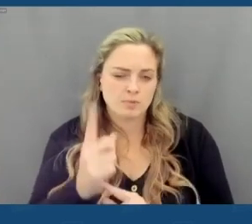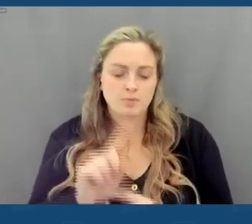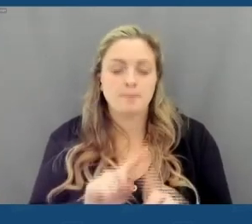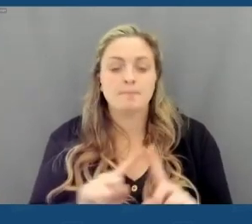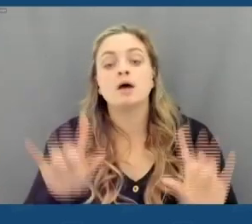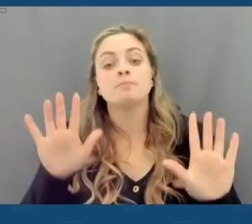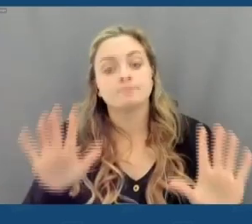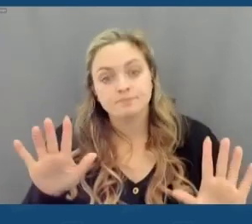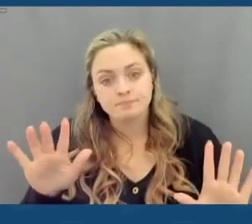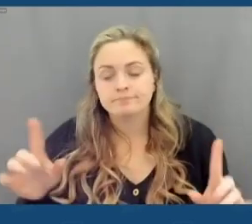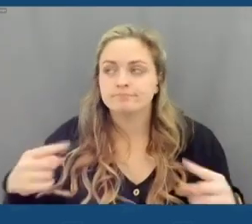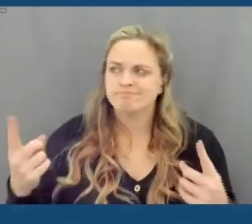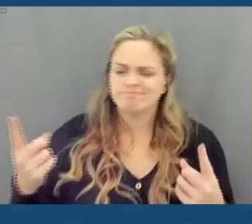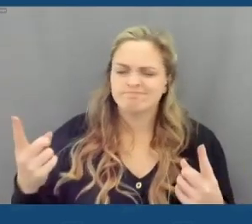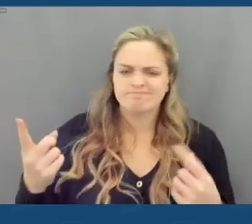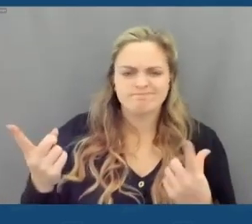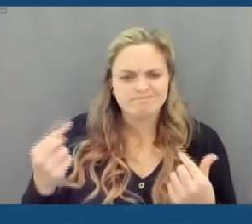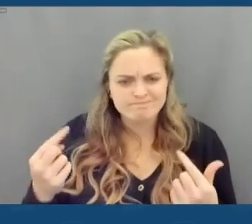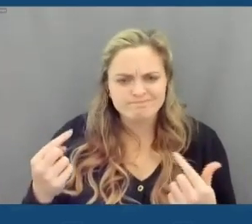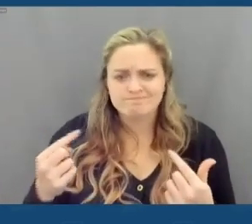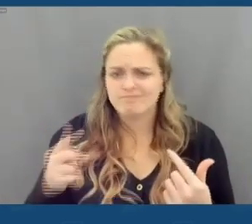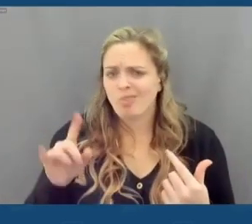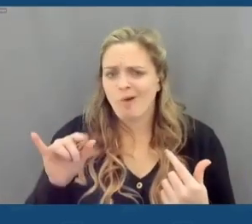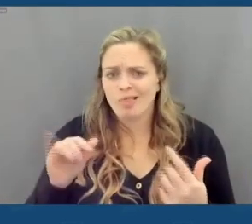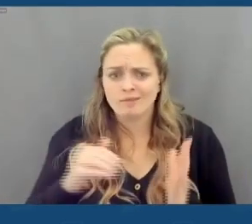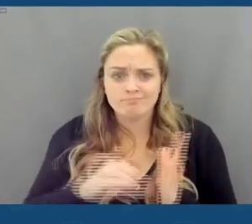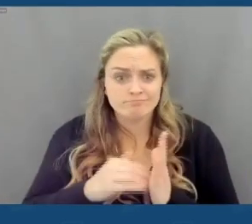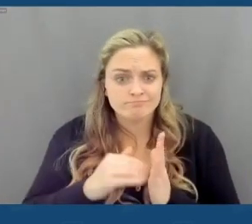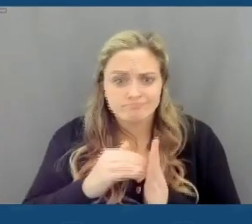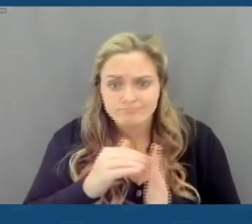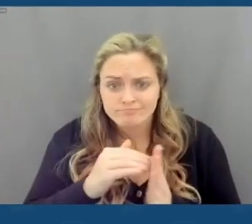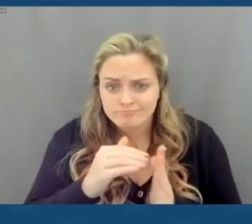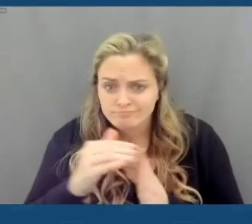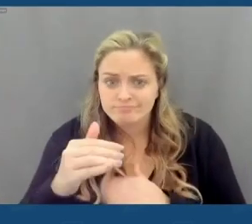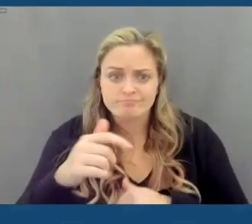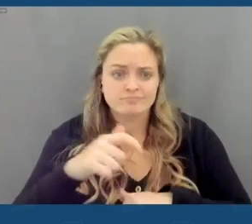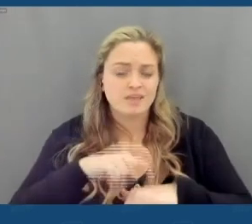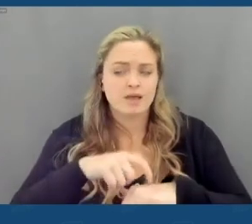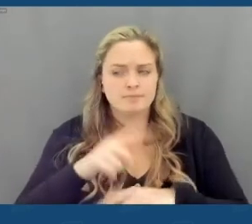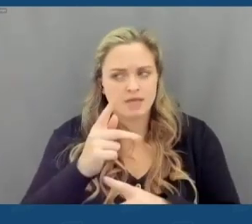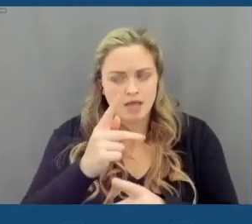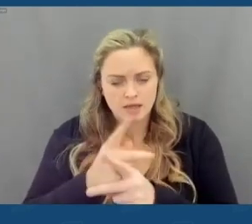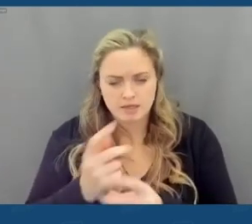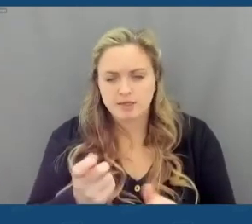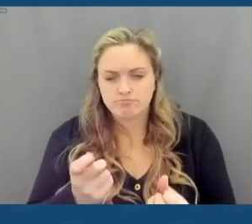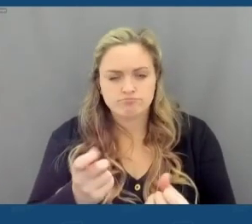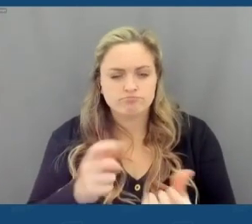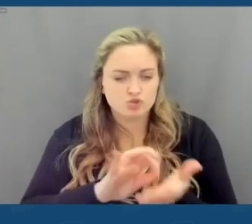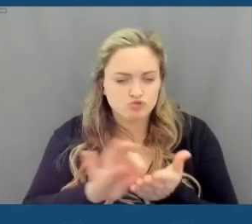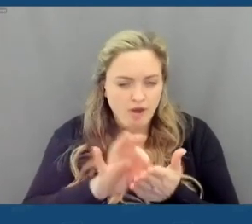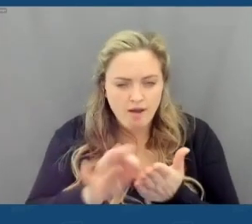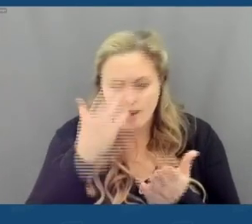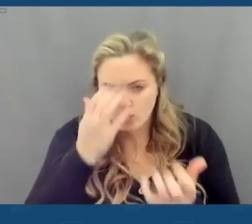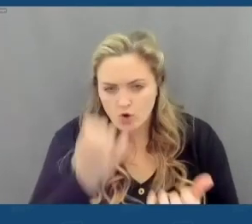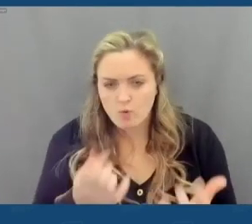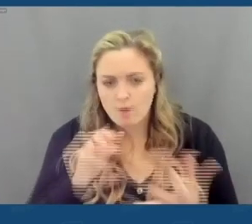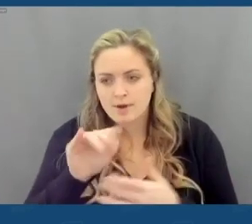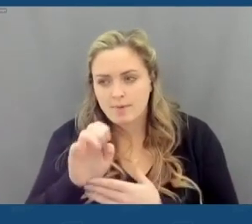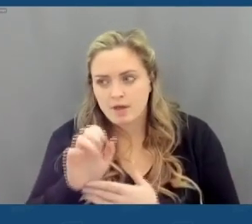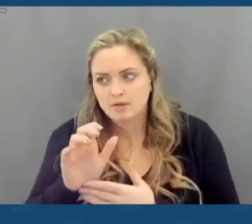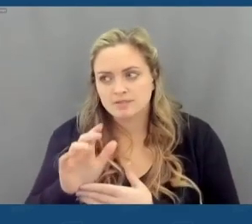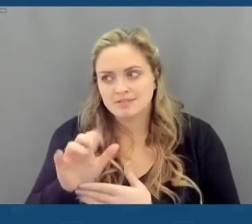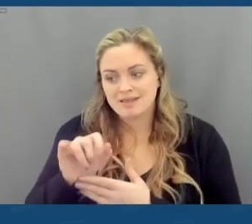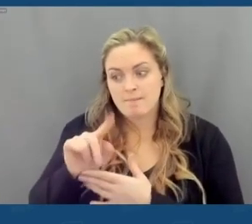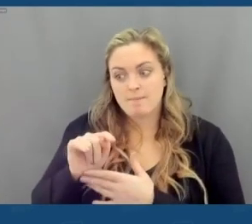know, I've been to Long Island literally hundreds of times. I keep track. I know the miles. I know the potholes that used to exist,